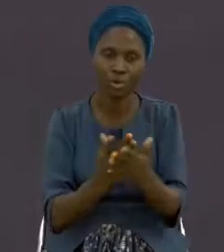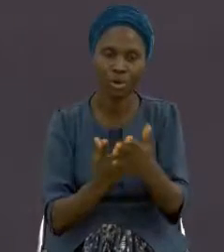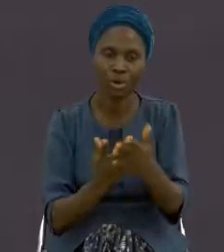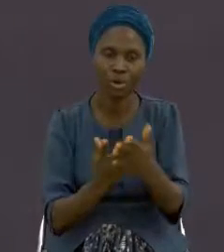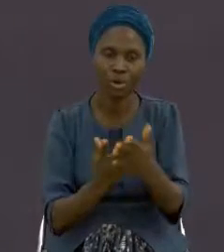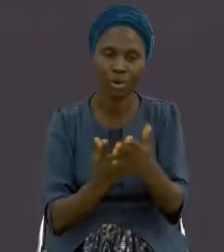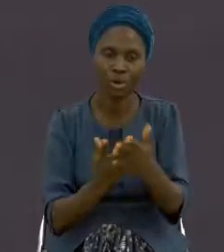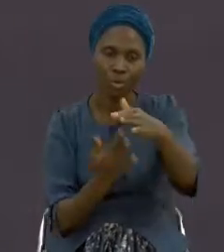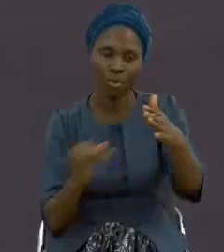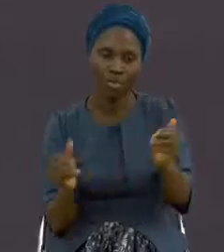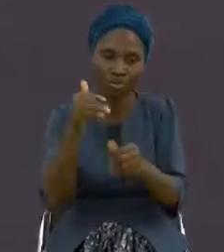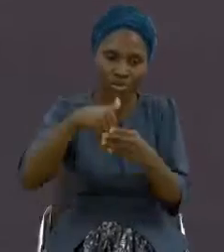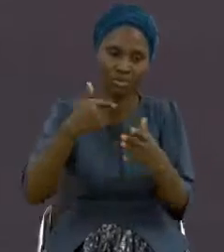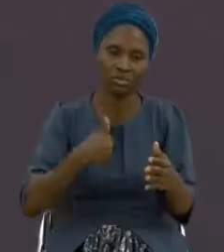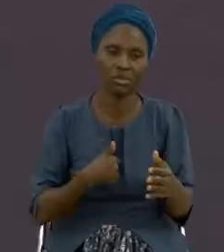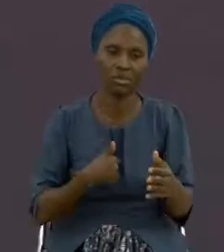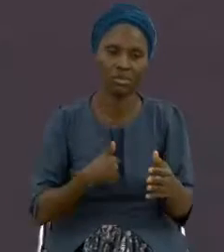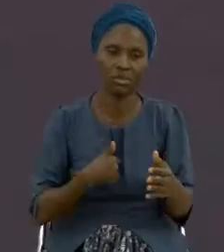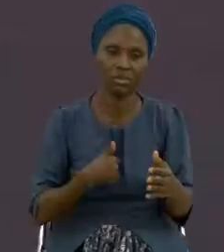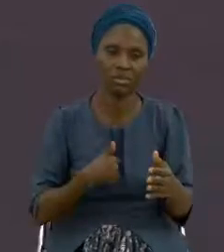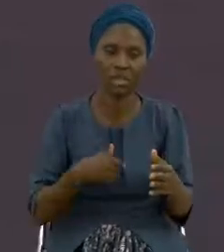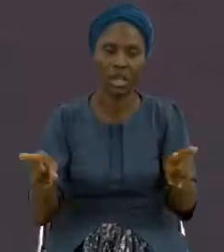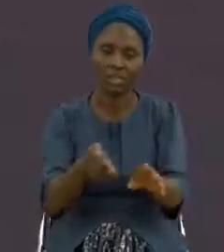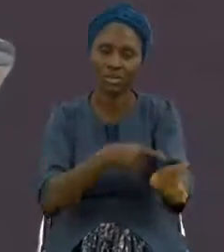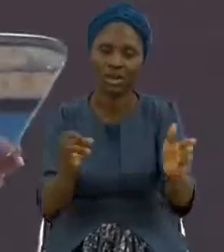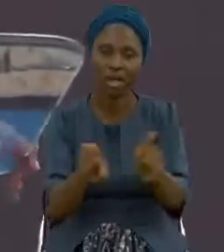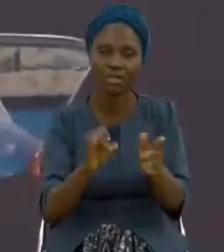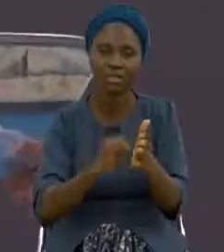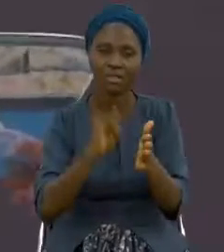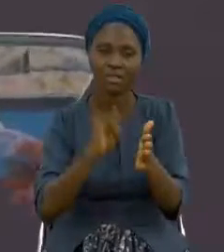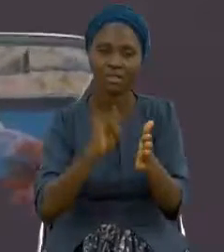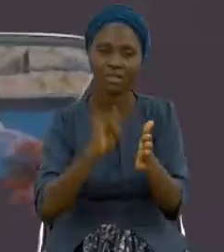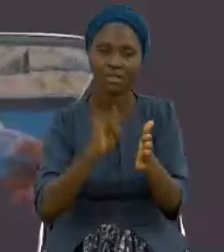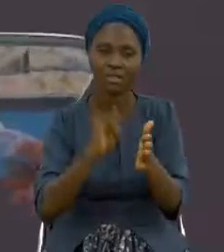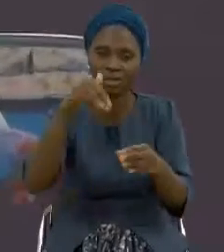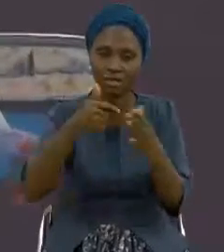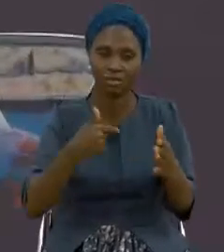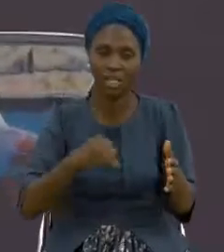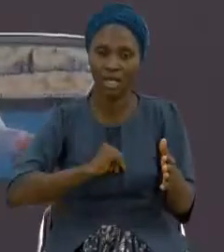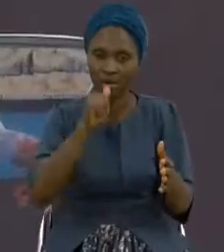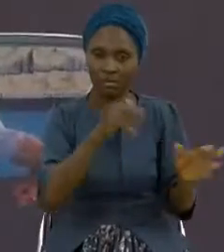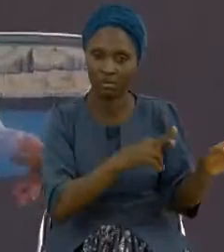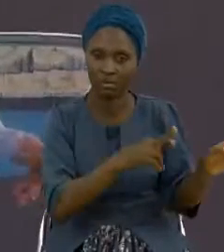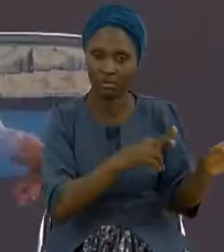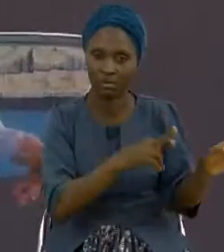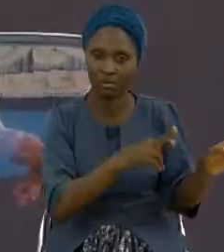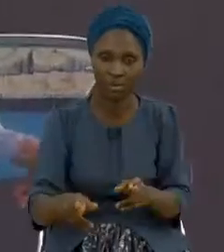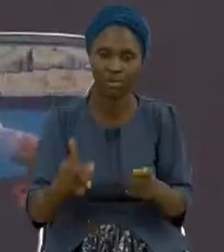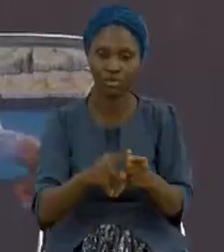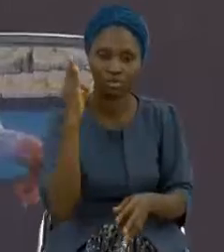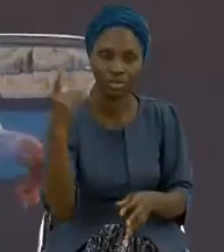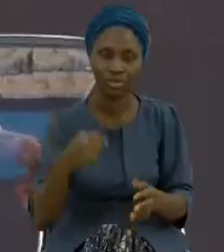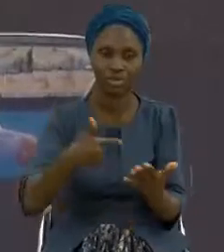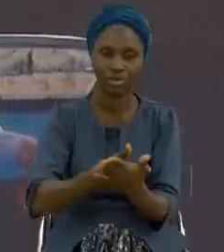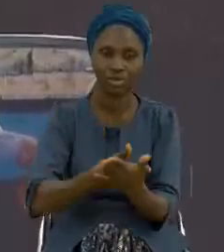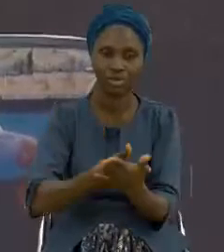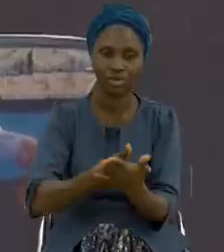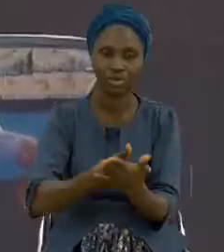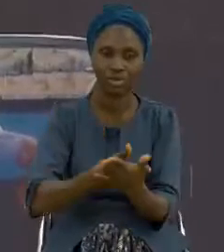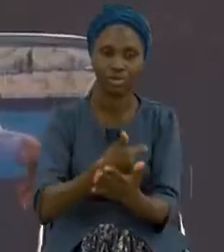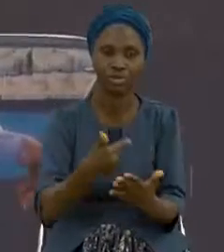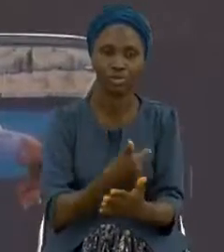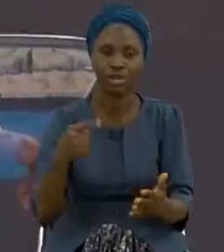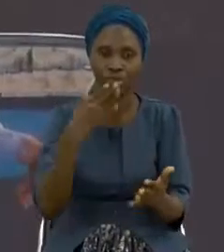I am ready to preach the gospel, the good news of salvation, the good news of